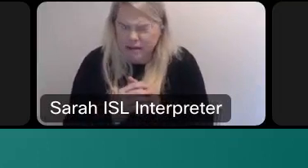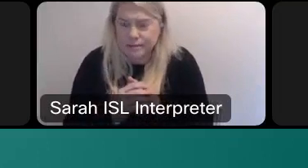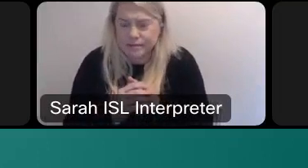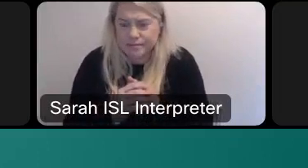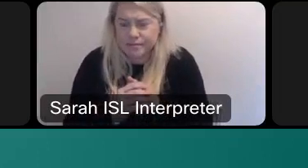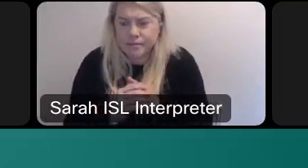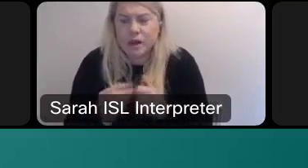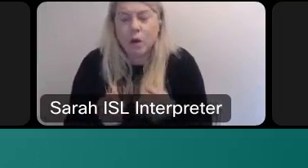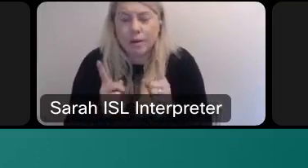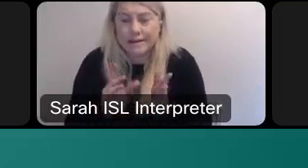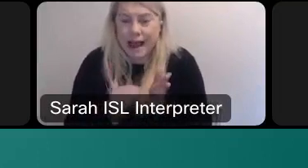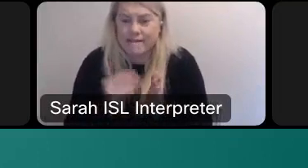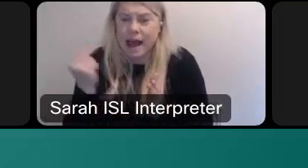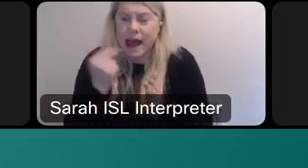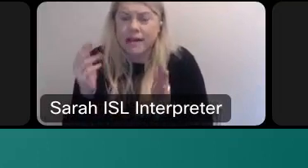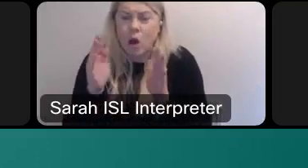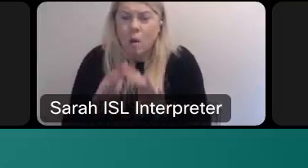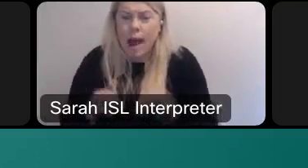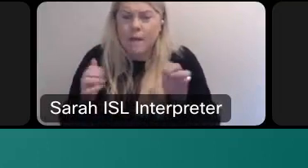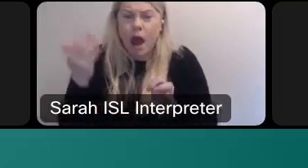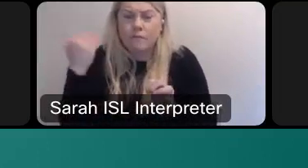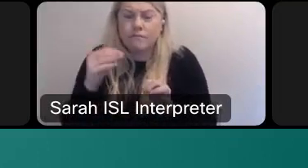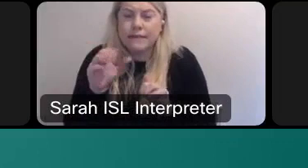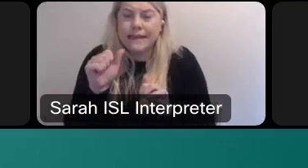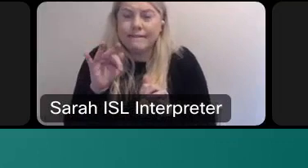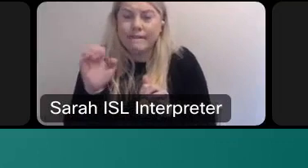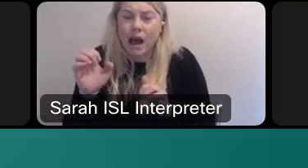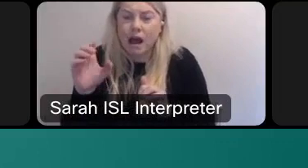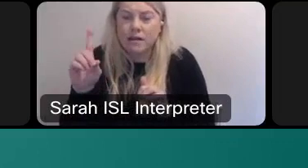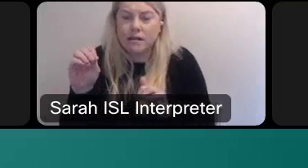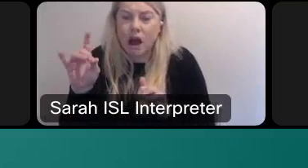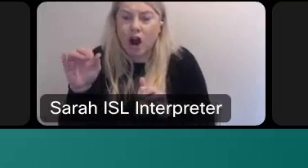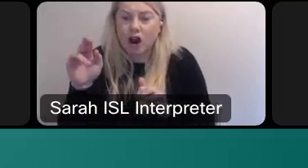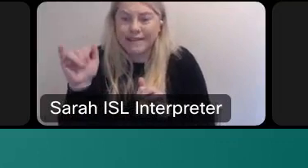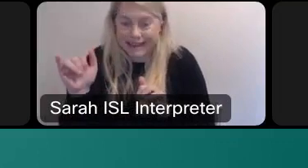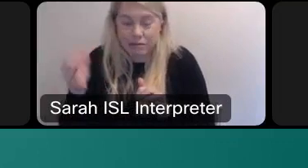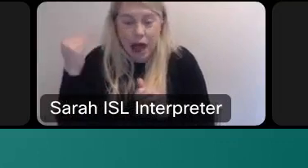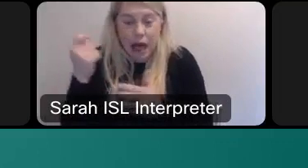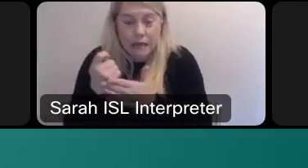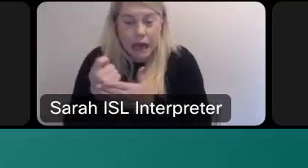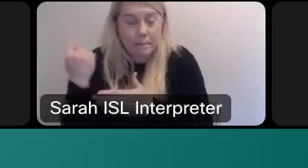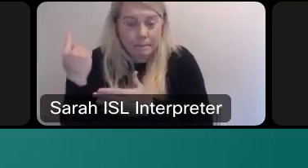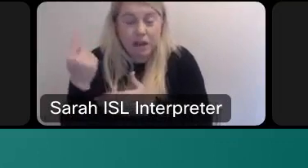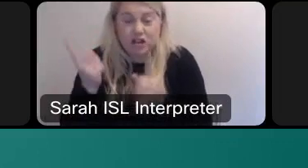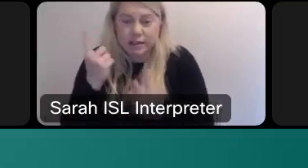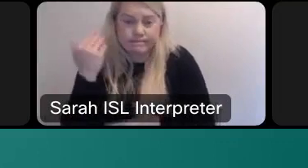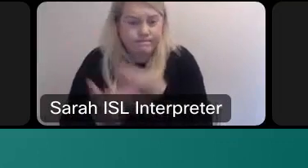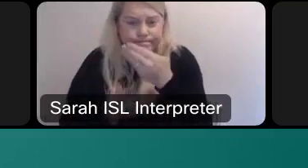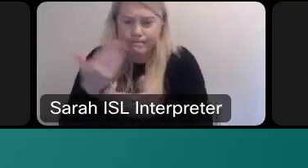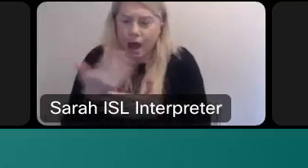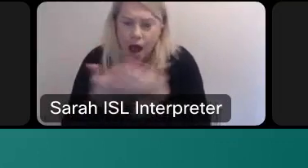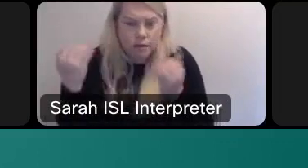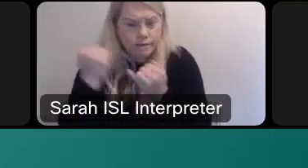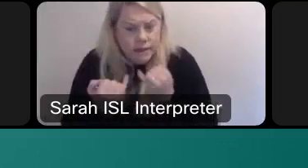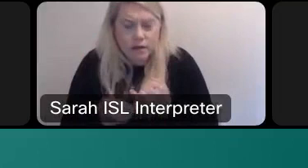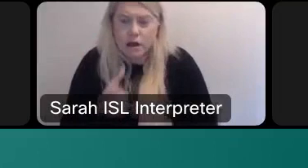had a very nice webinar by Professor Eva Doherty the last time, and she very much talked in a lot of detail around the impact